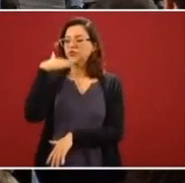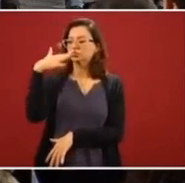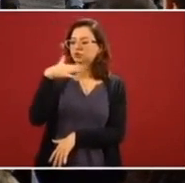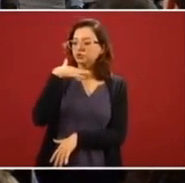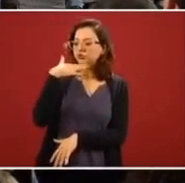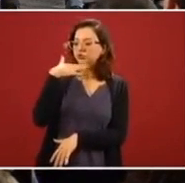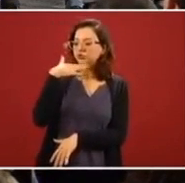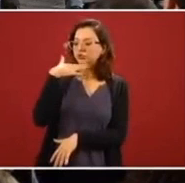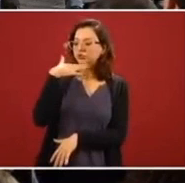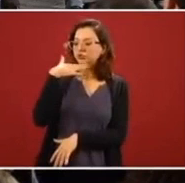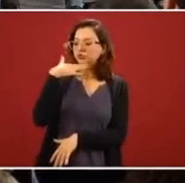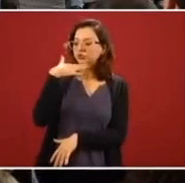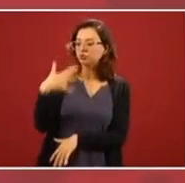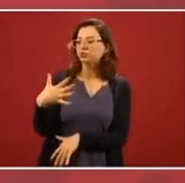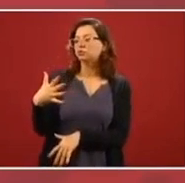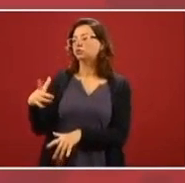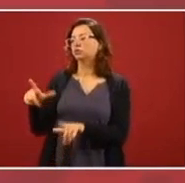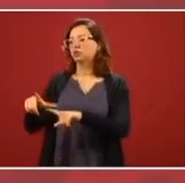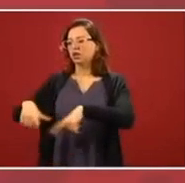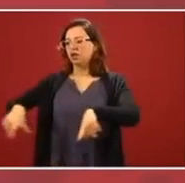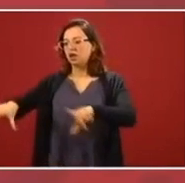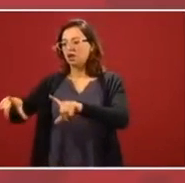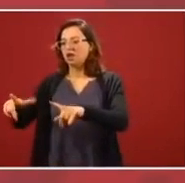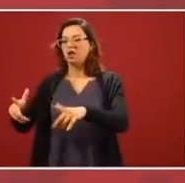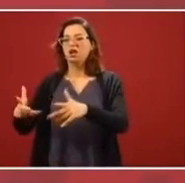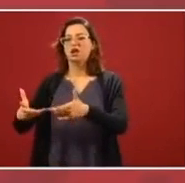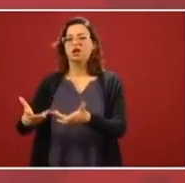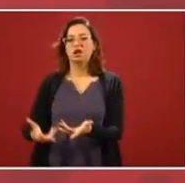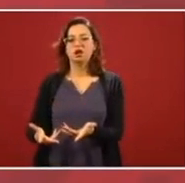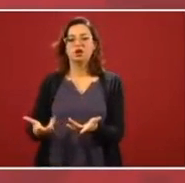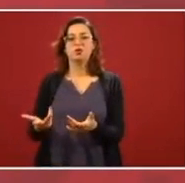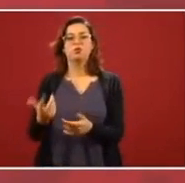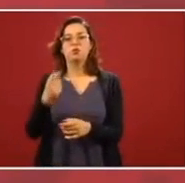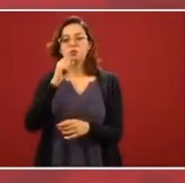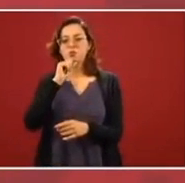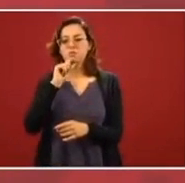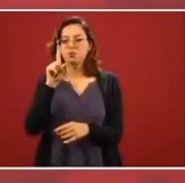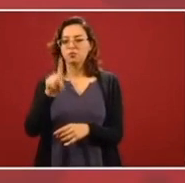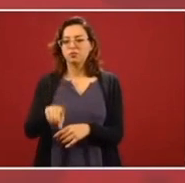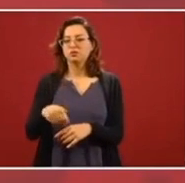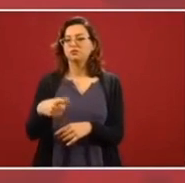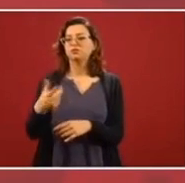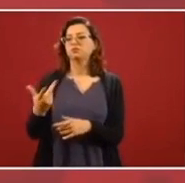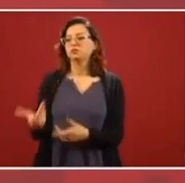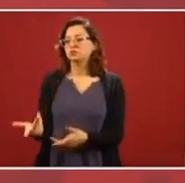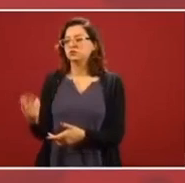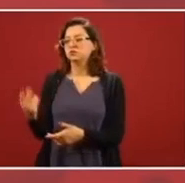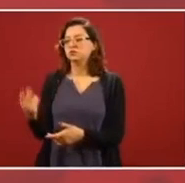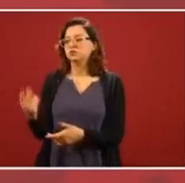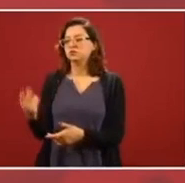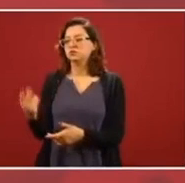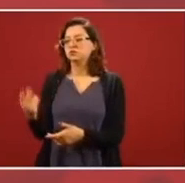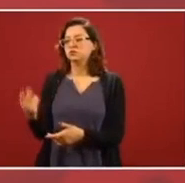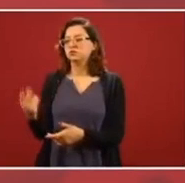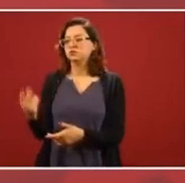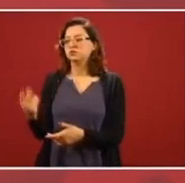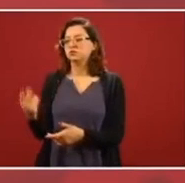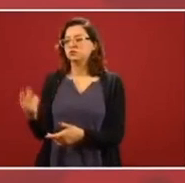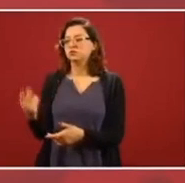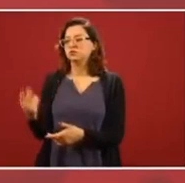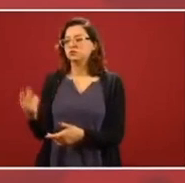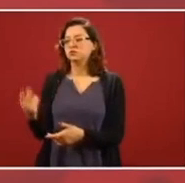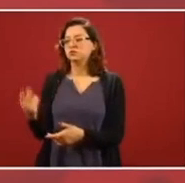lagunas, lakes, bordos borders, de protección para Protective. las poblaciones